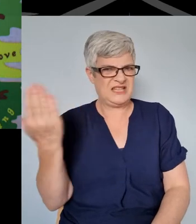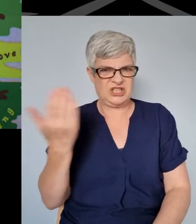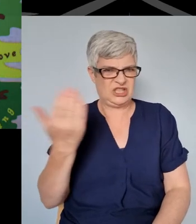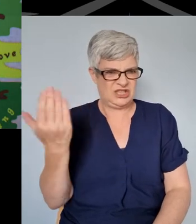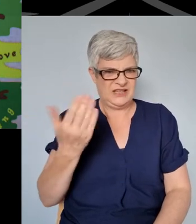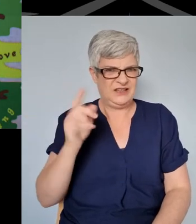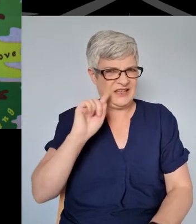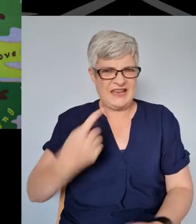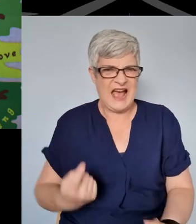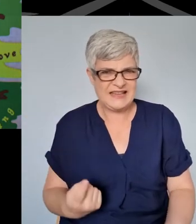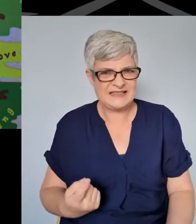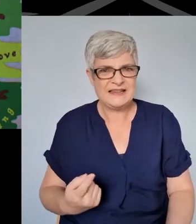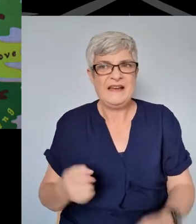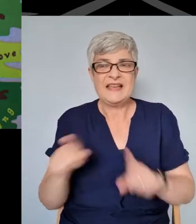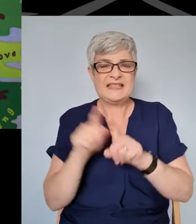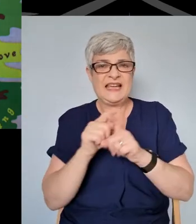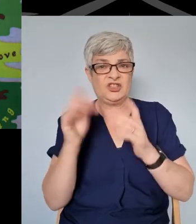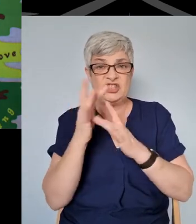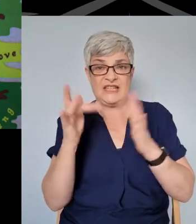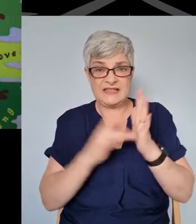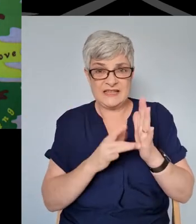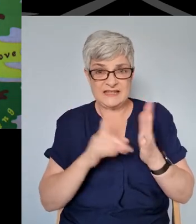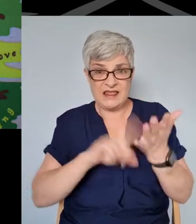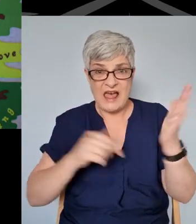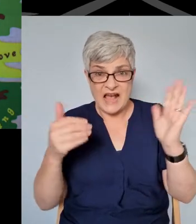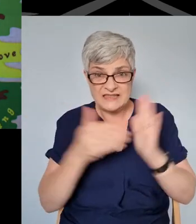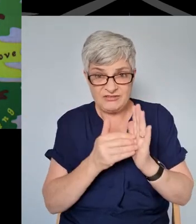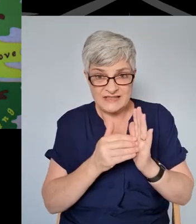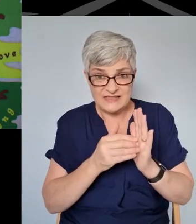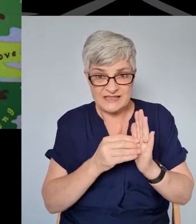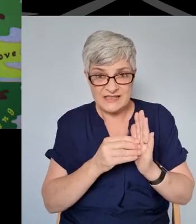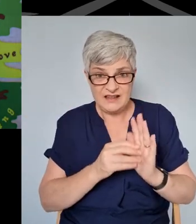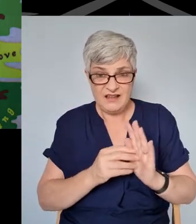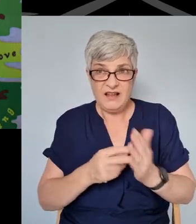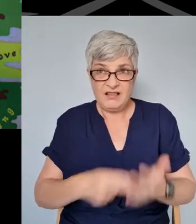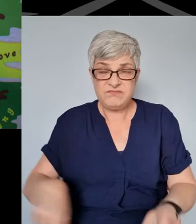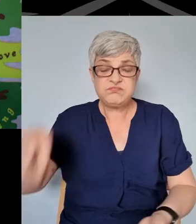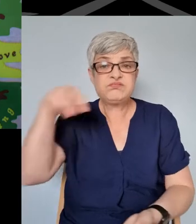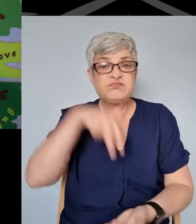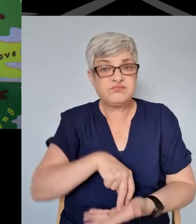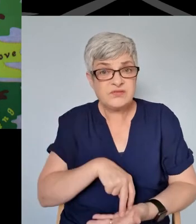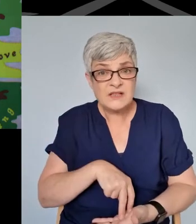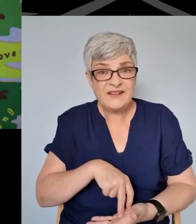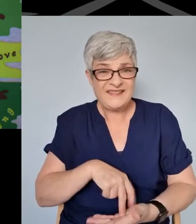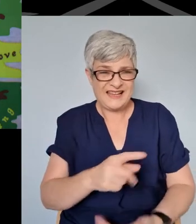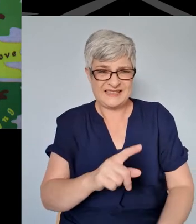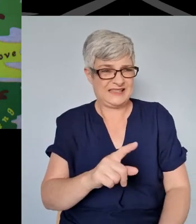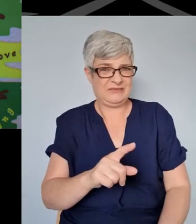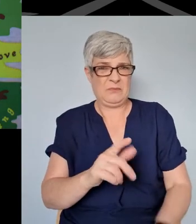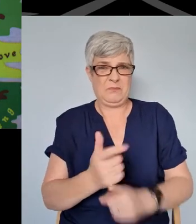way beyond Jesus calling Lazarus out of the tomb after Lazarus had been dead for a few days.